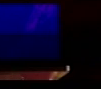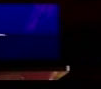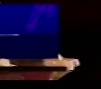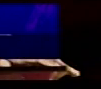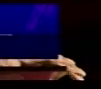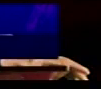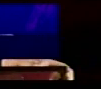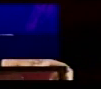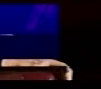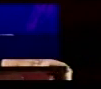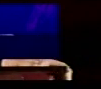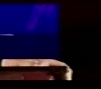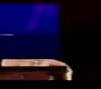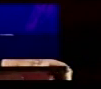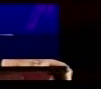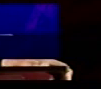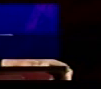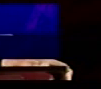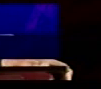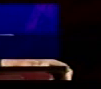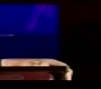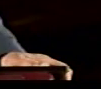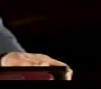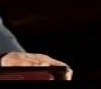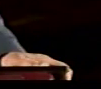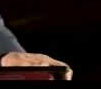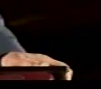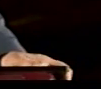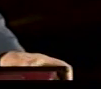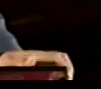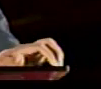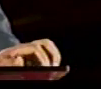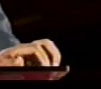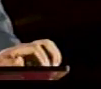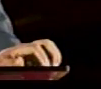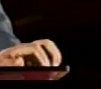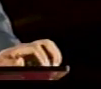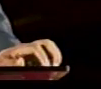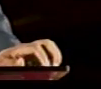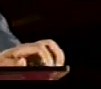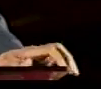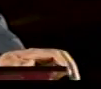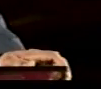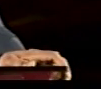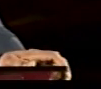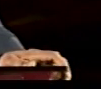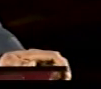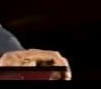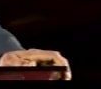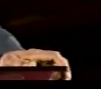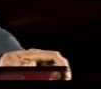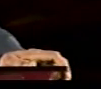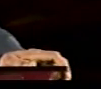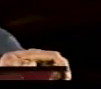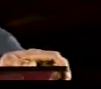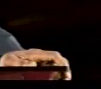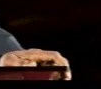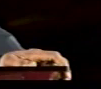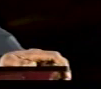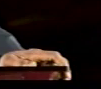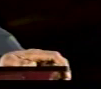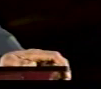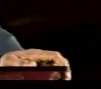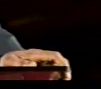norm, is God himself. Look at it in John 3, verse 16. John 3,